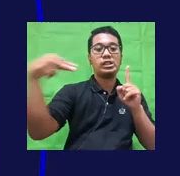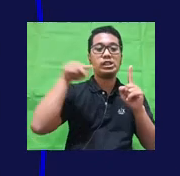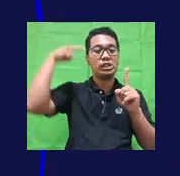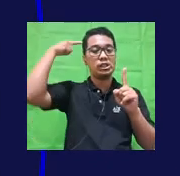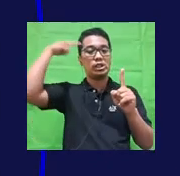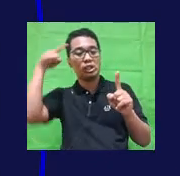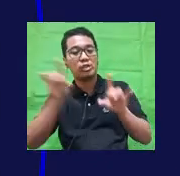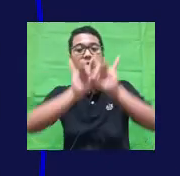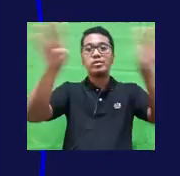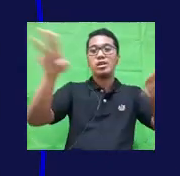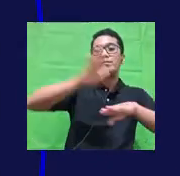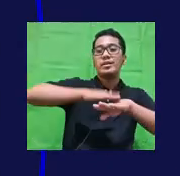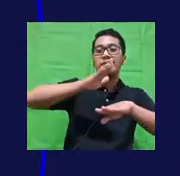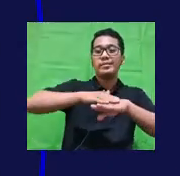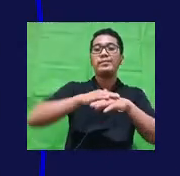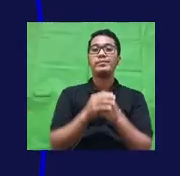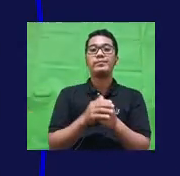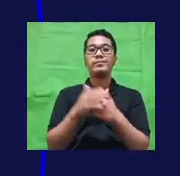Next.